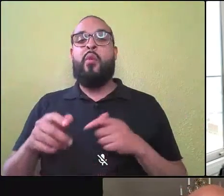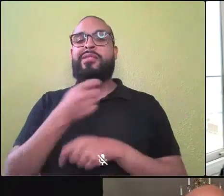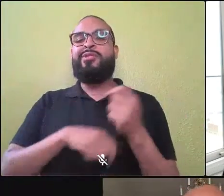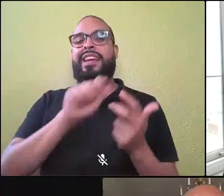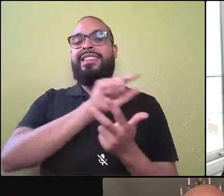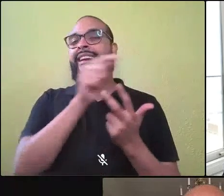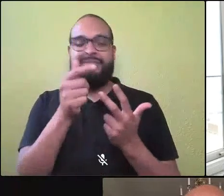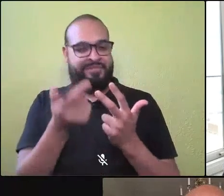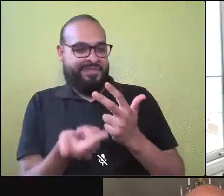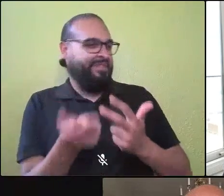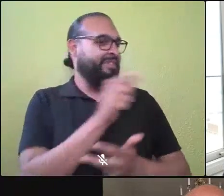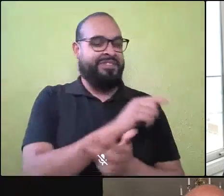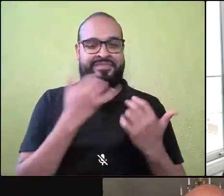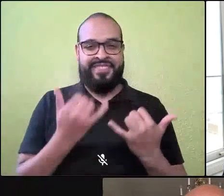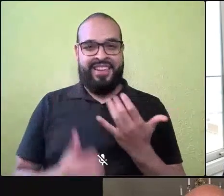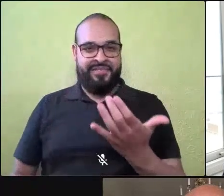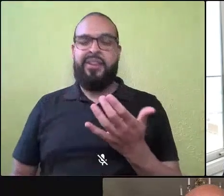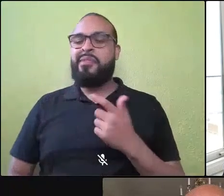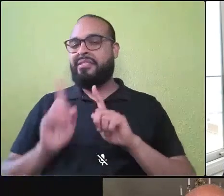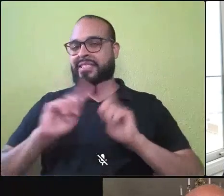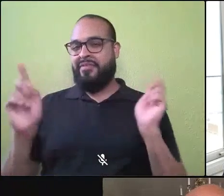the topic. But